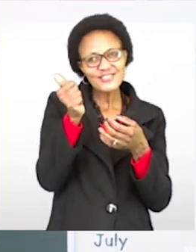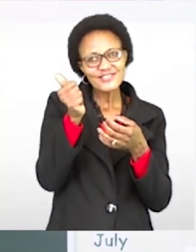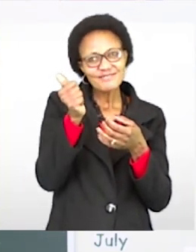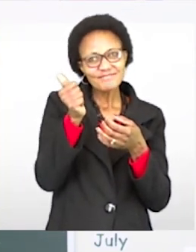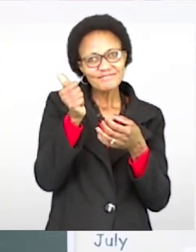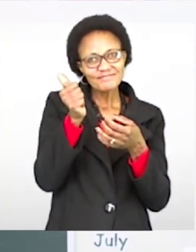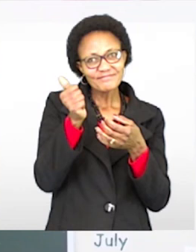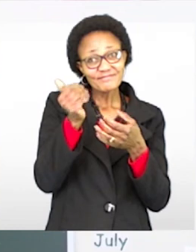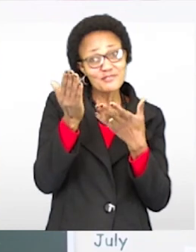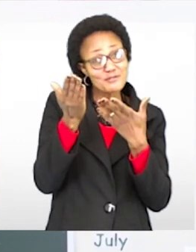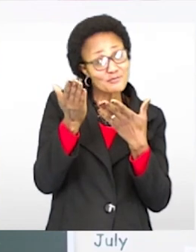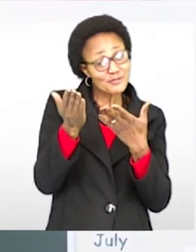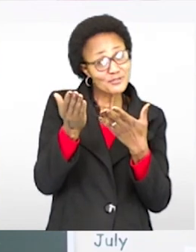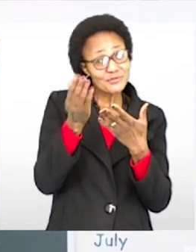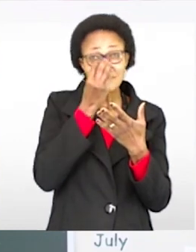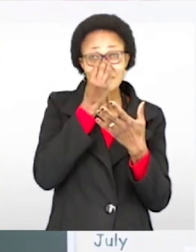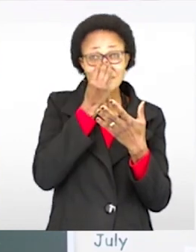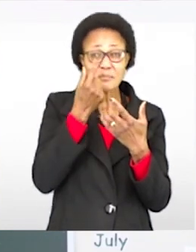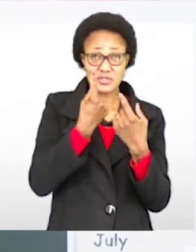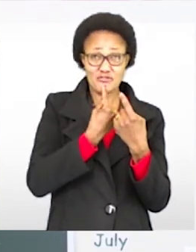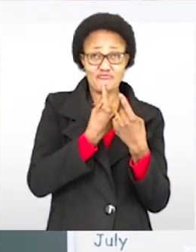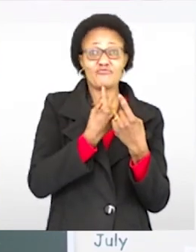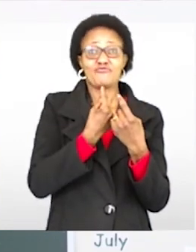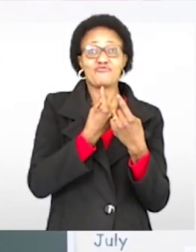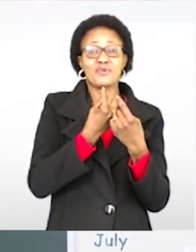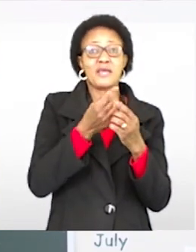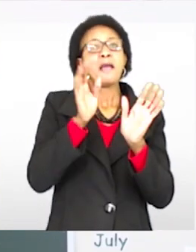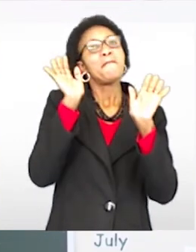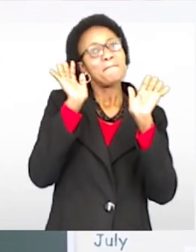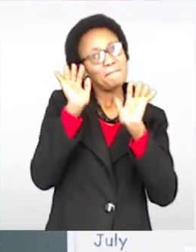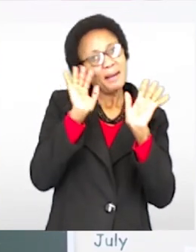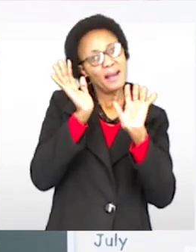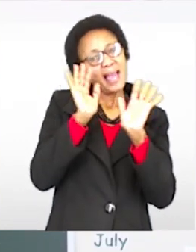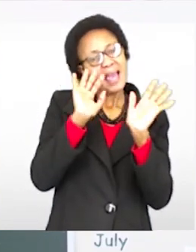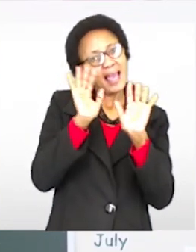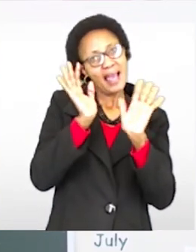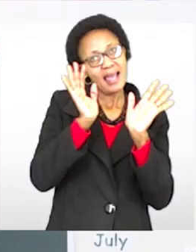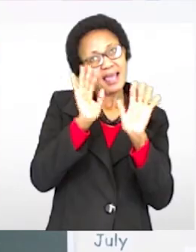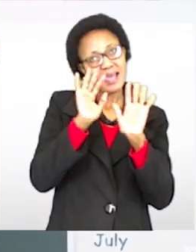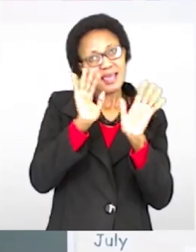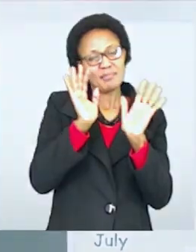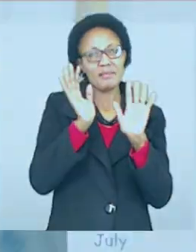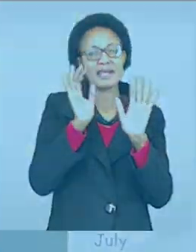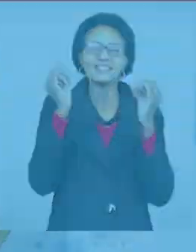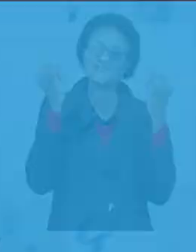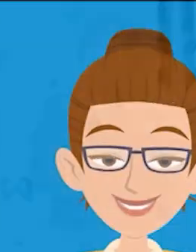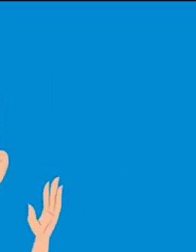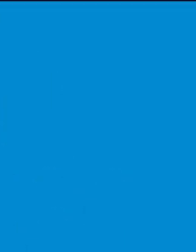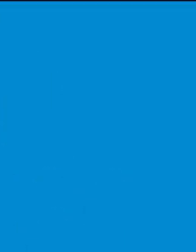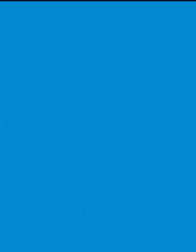So, from Zoe and myself, we would like to say goodbye. Enjoy your day.